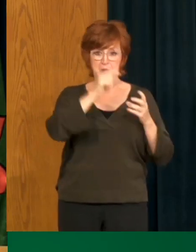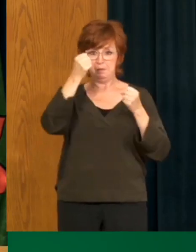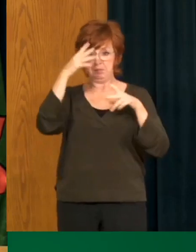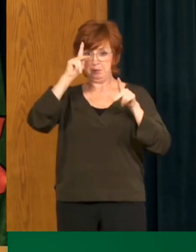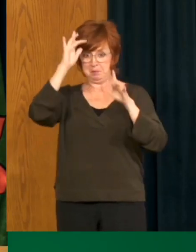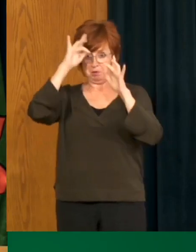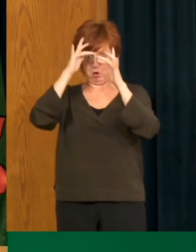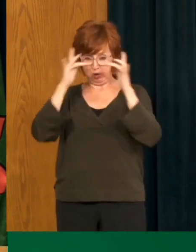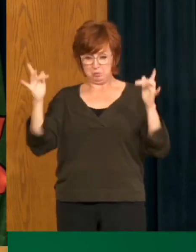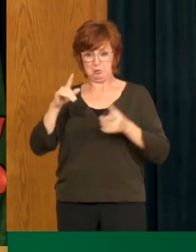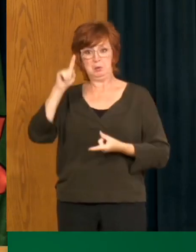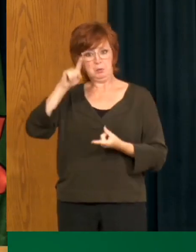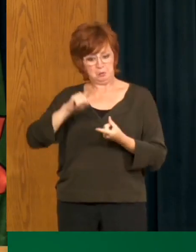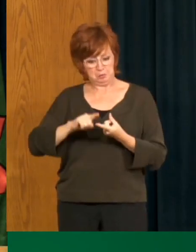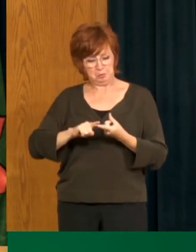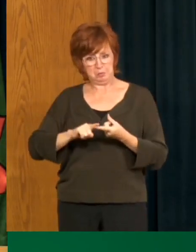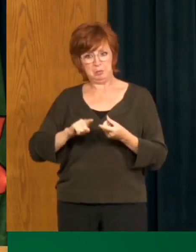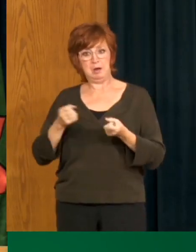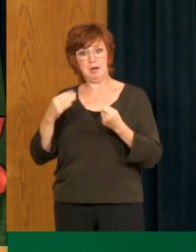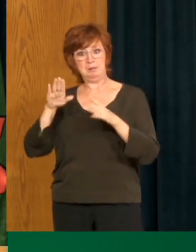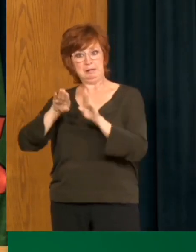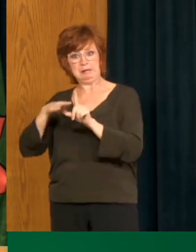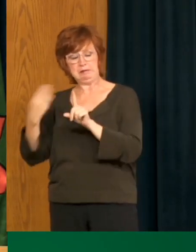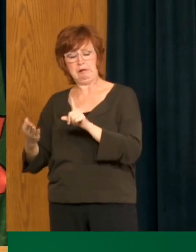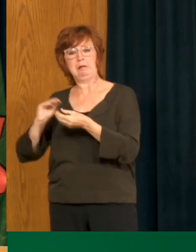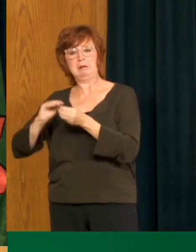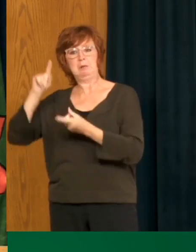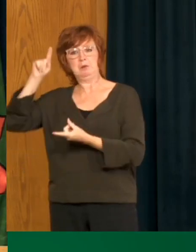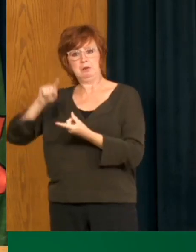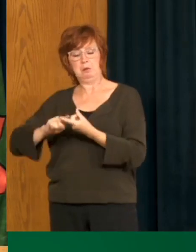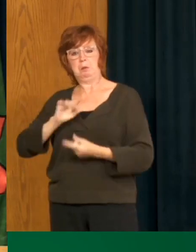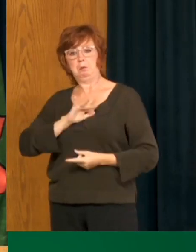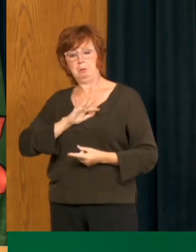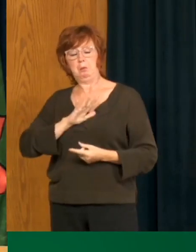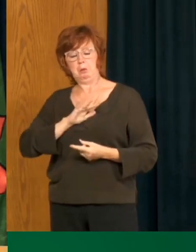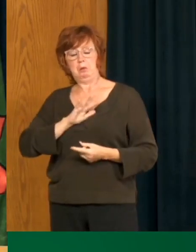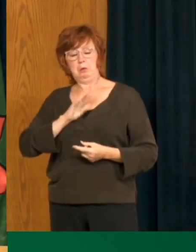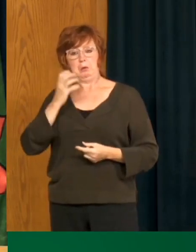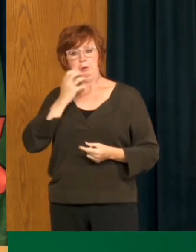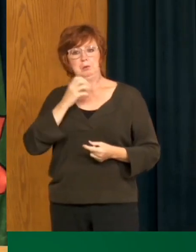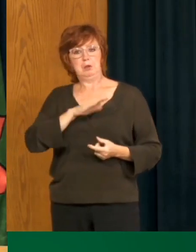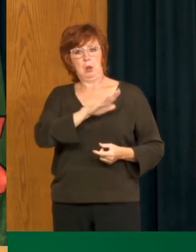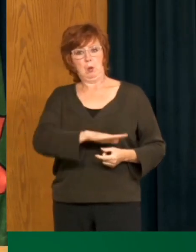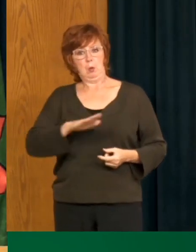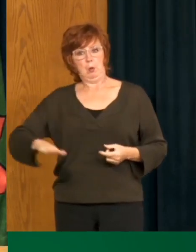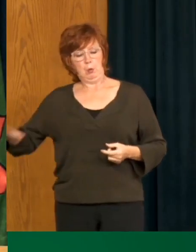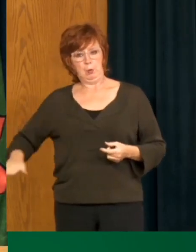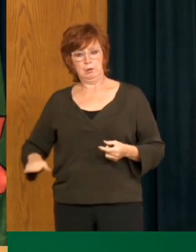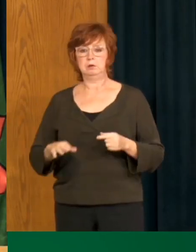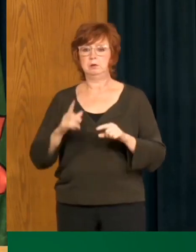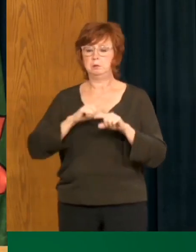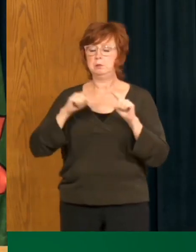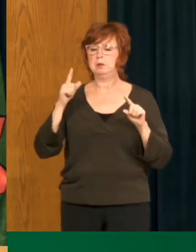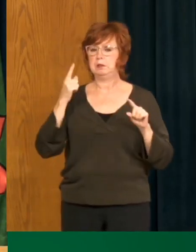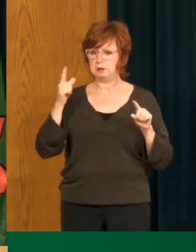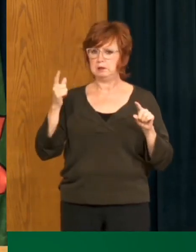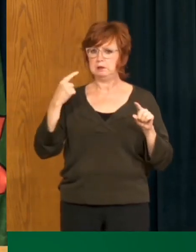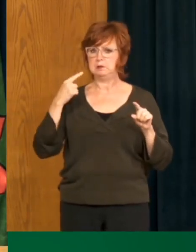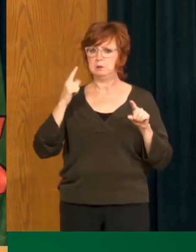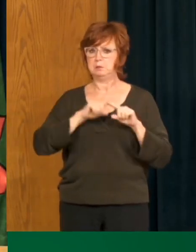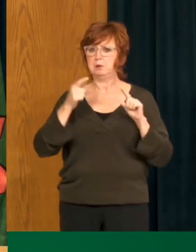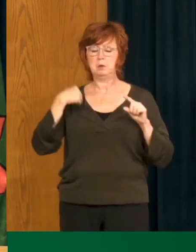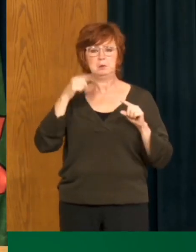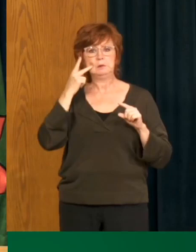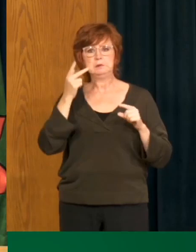our fatalities very low, we have seen and we continue to see local outbreaks that show just how quickly this virus